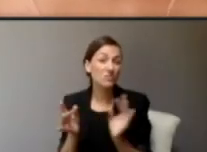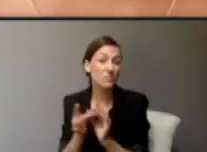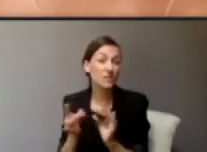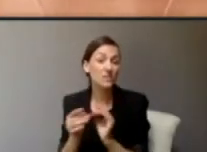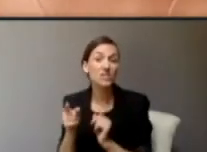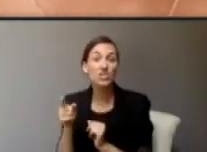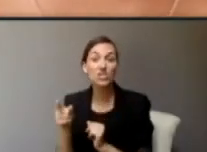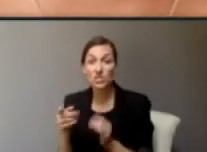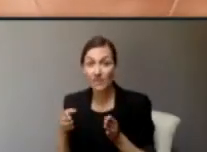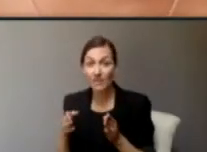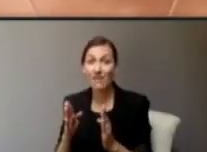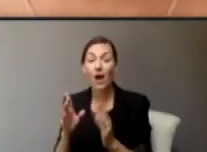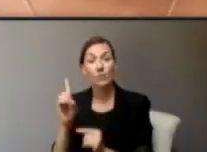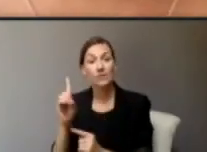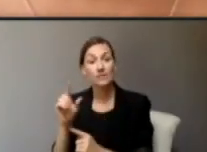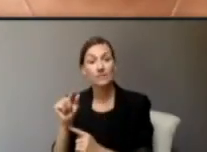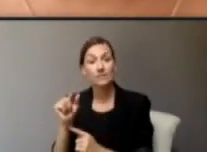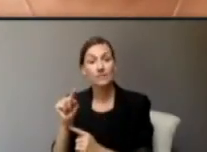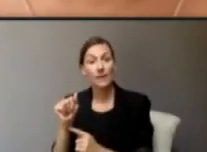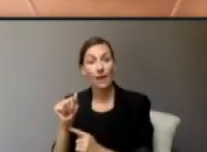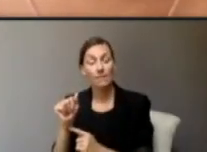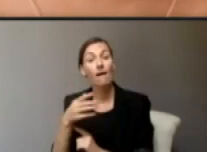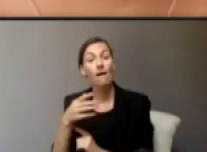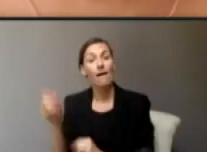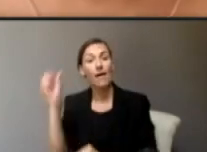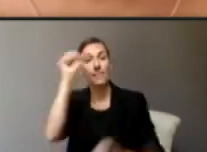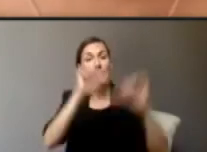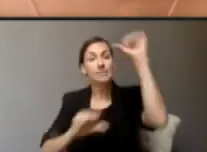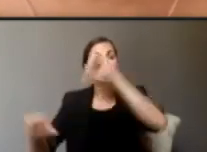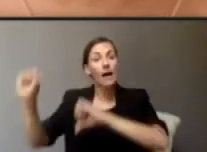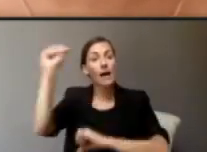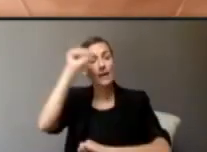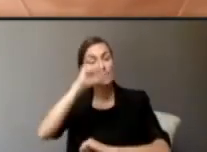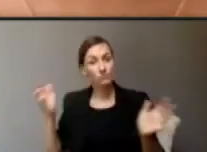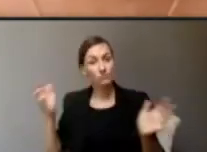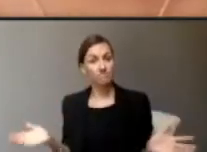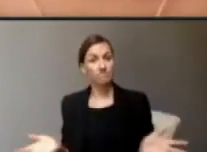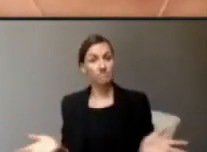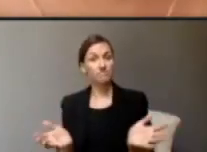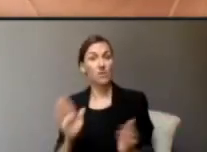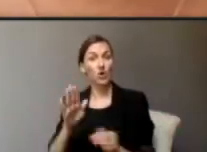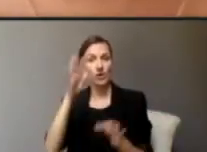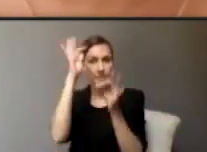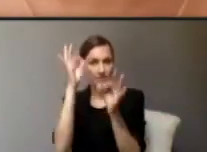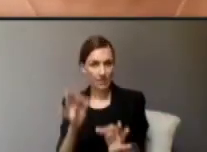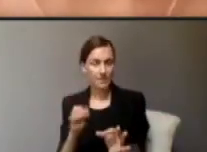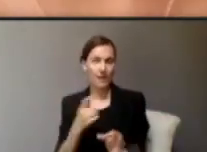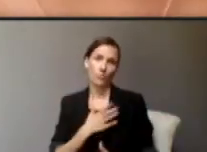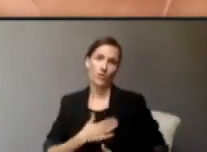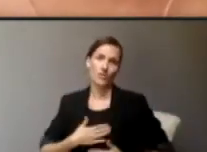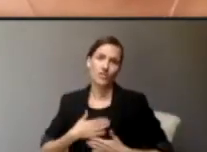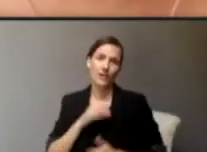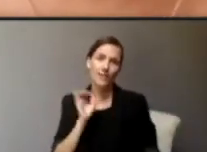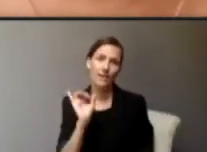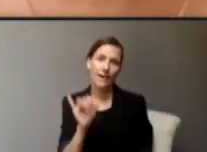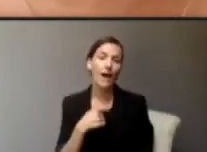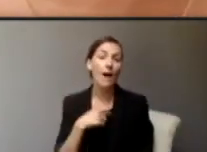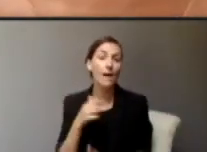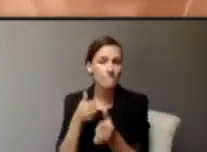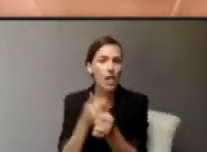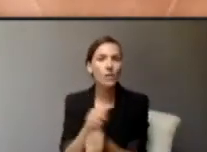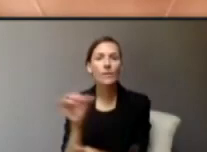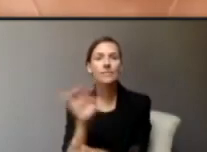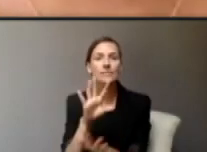to allow the data and the science to drive her decision making. And I really appreciate that. And I'm following the same